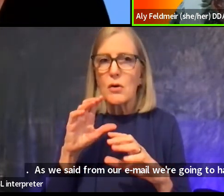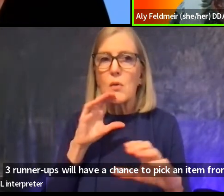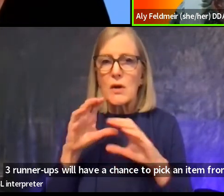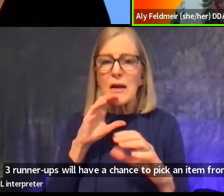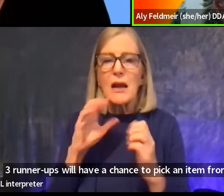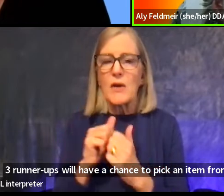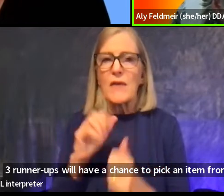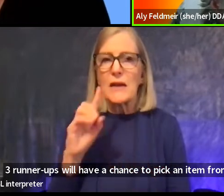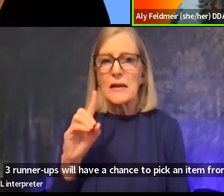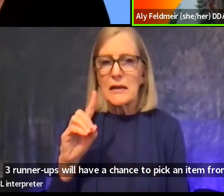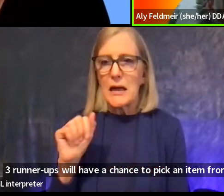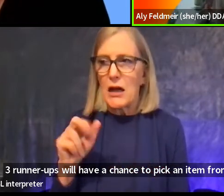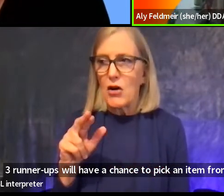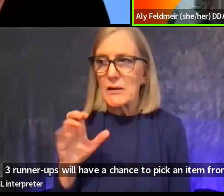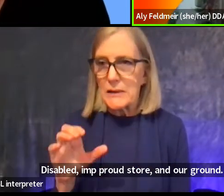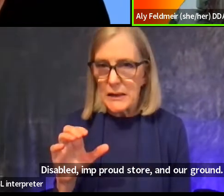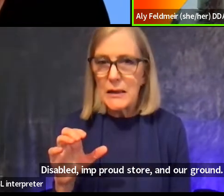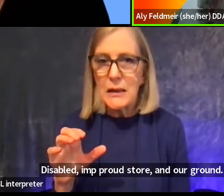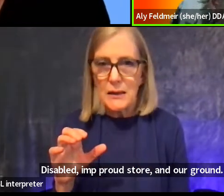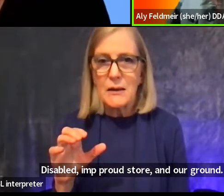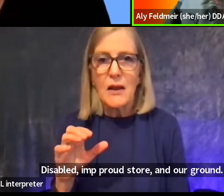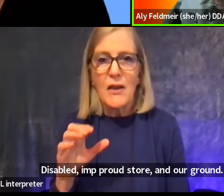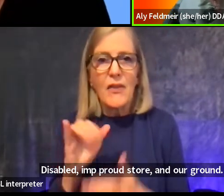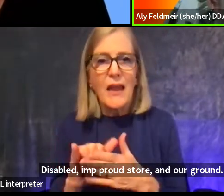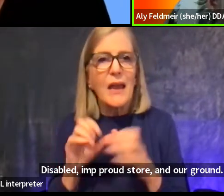can coordinate